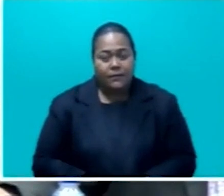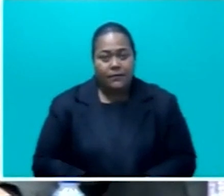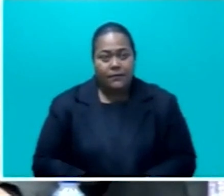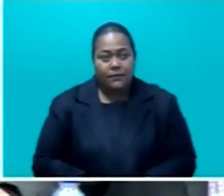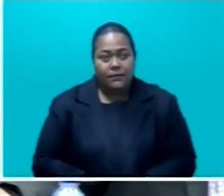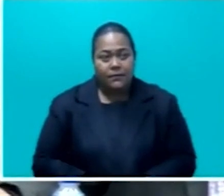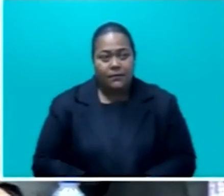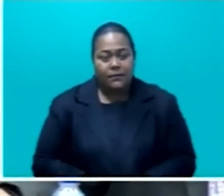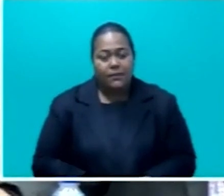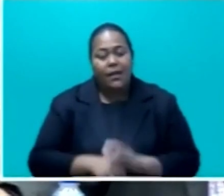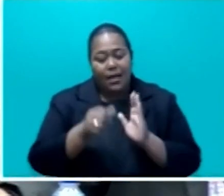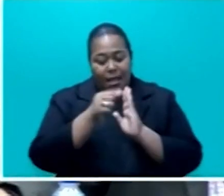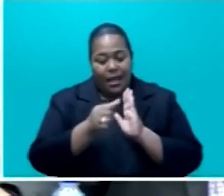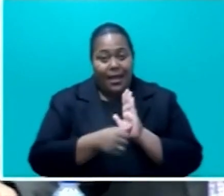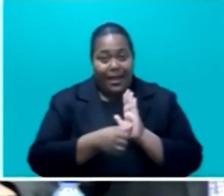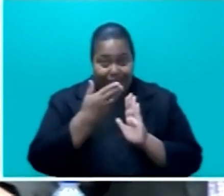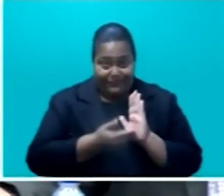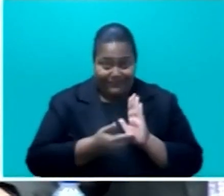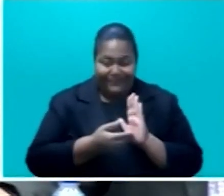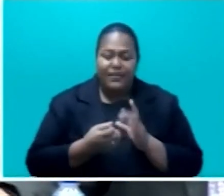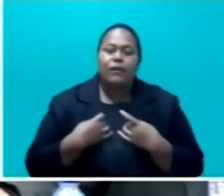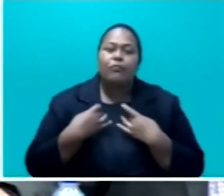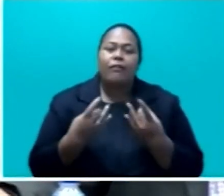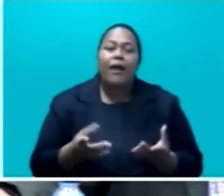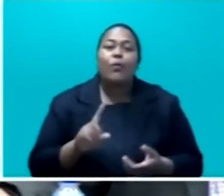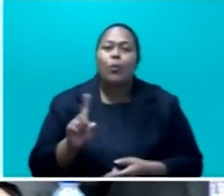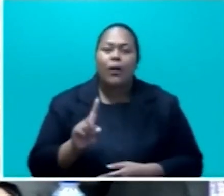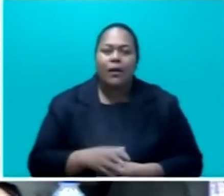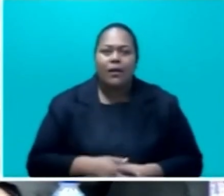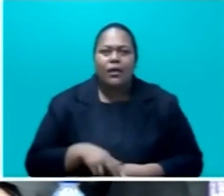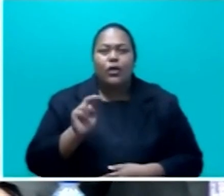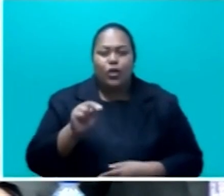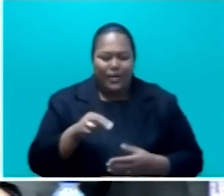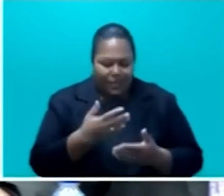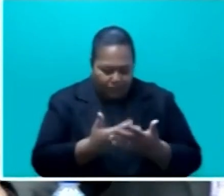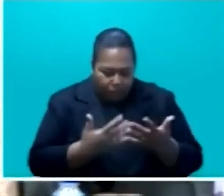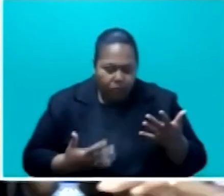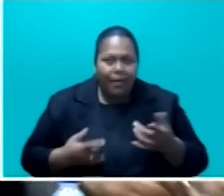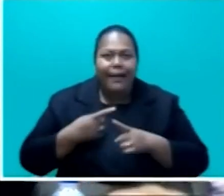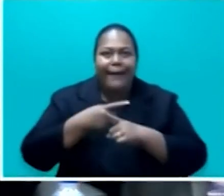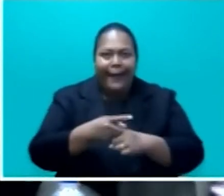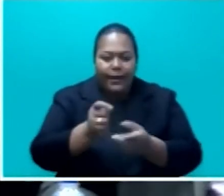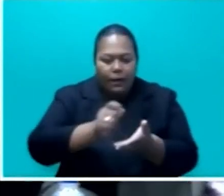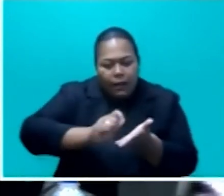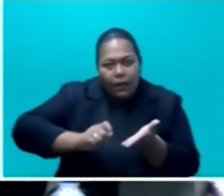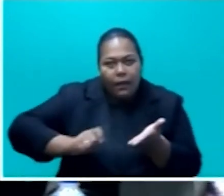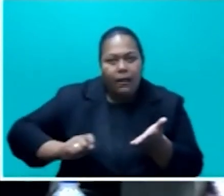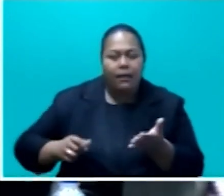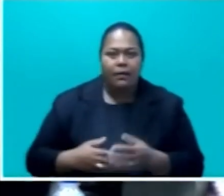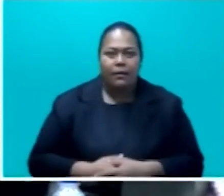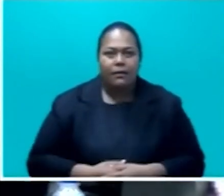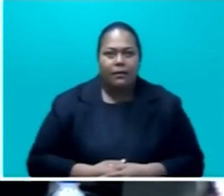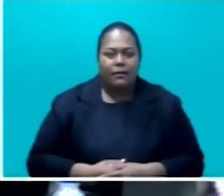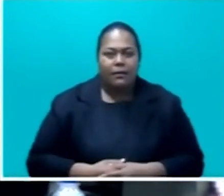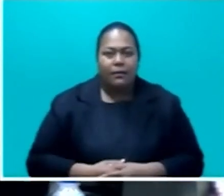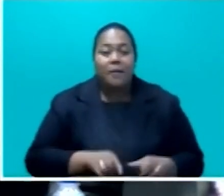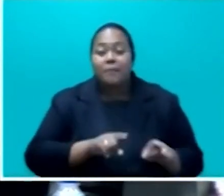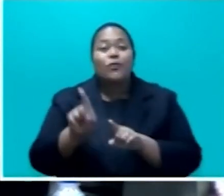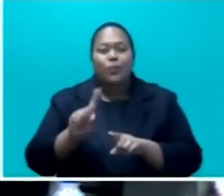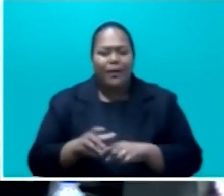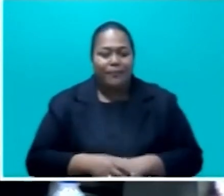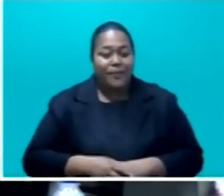The Act also provides provisions for the regulation of the content. Under the Act, publication must not include material which is against